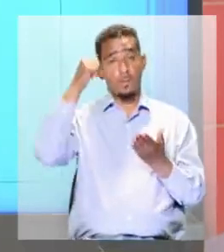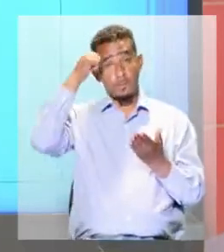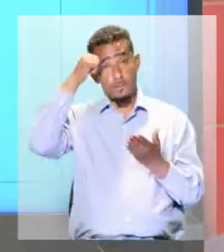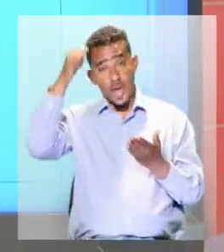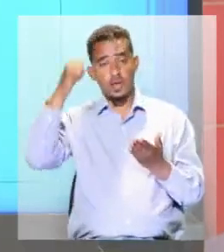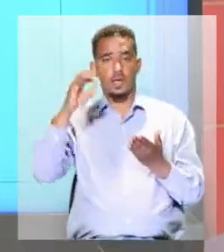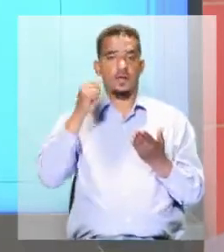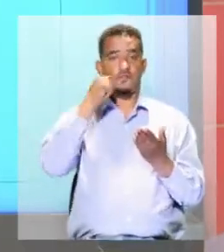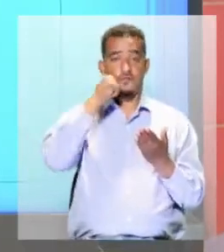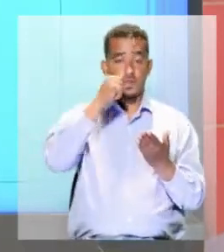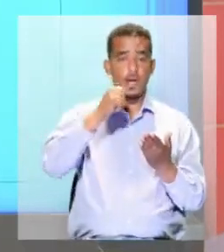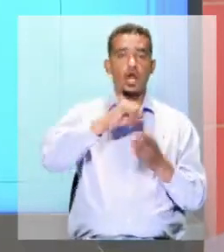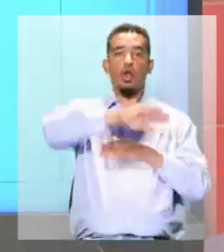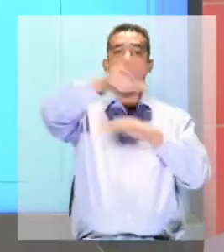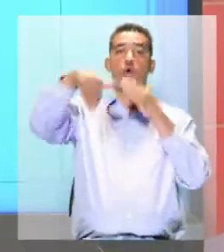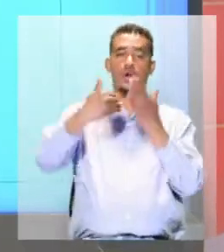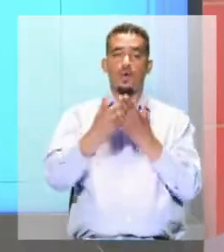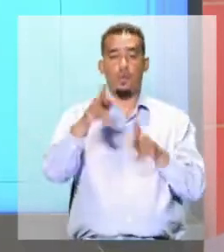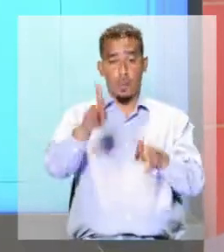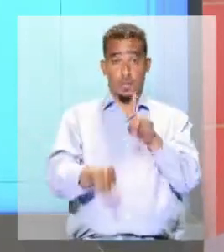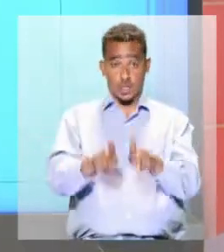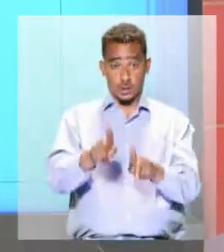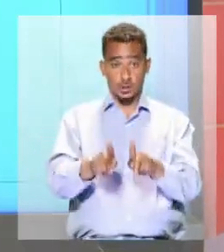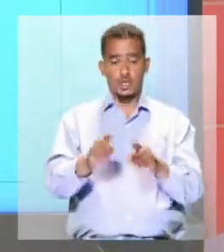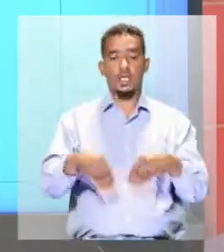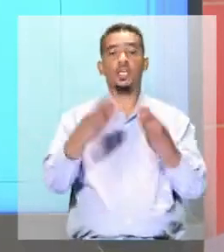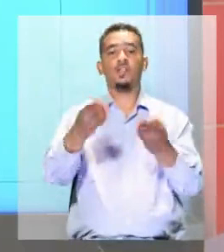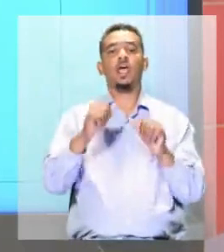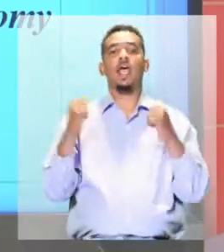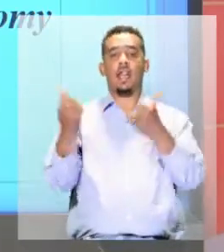female in the overall population of a given area.